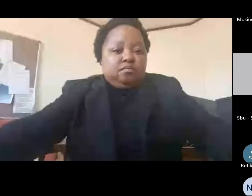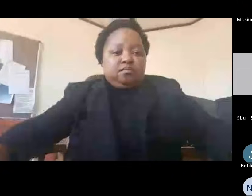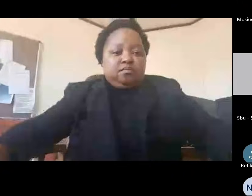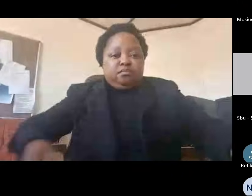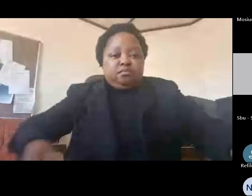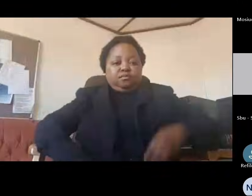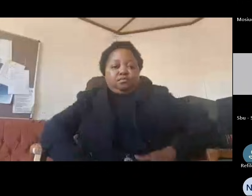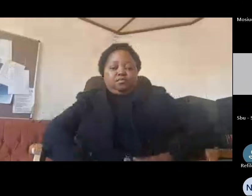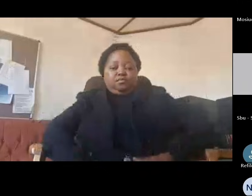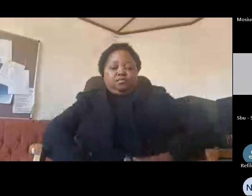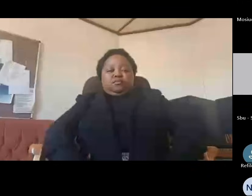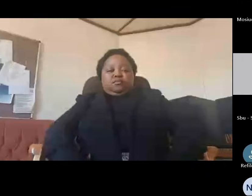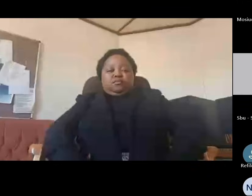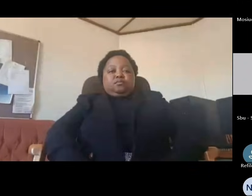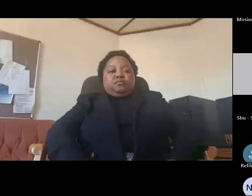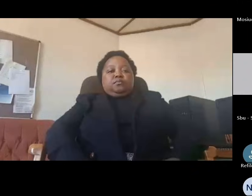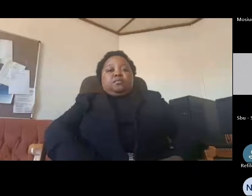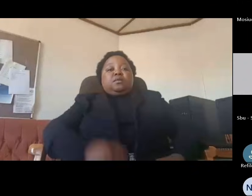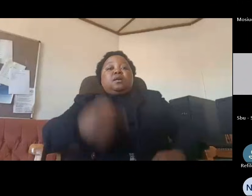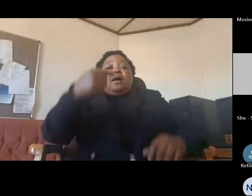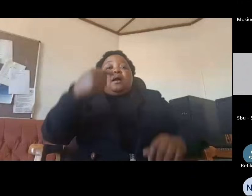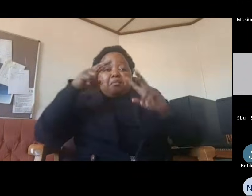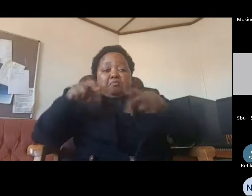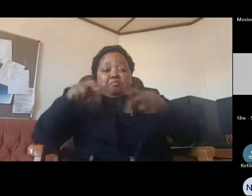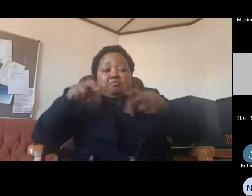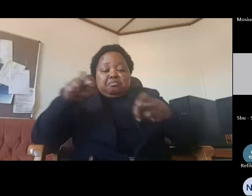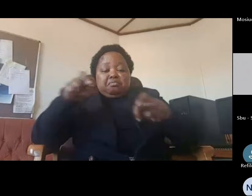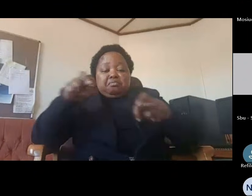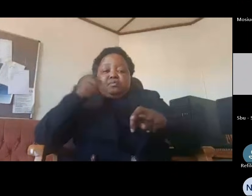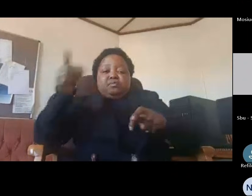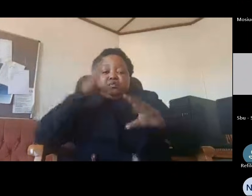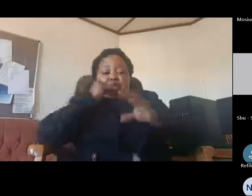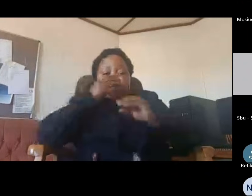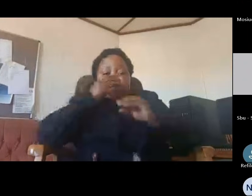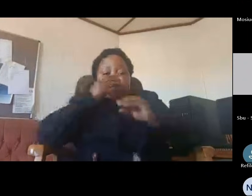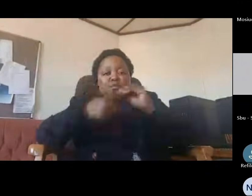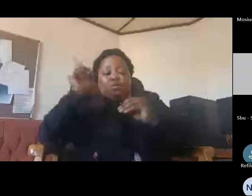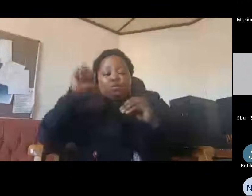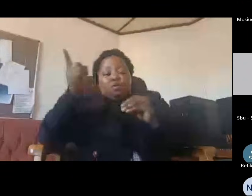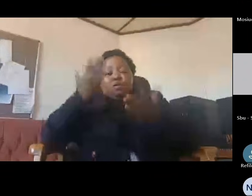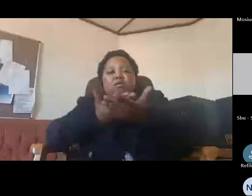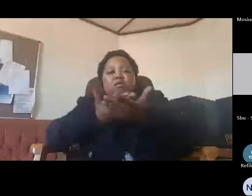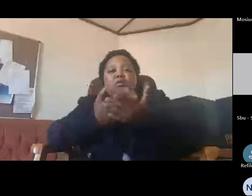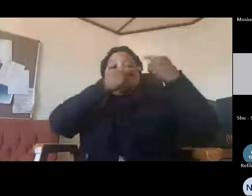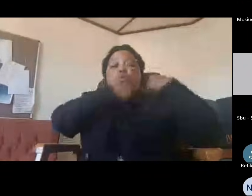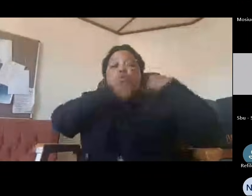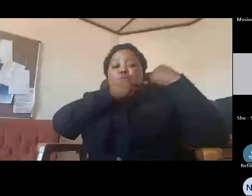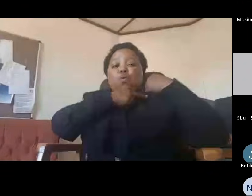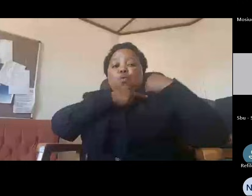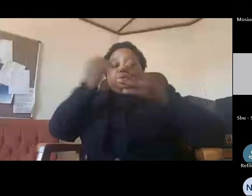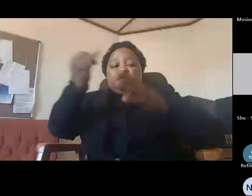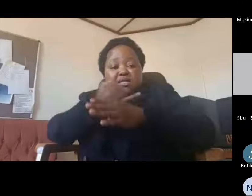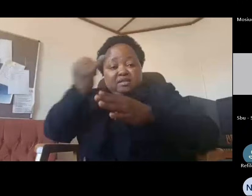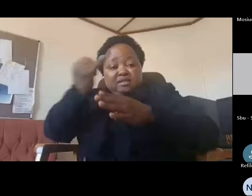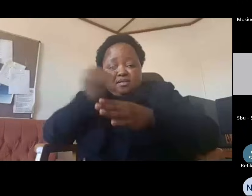think what it speaks to is that the role that training had to play in